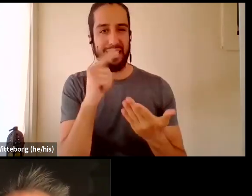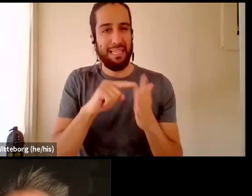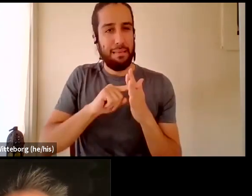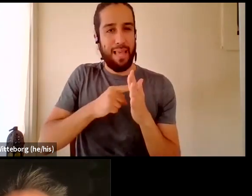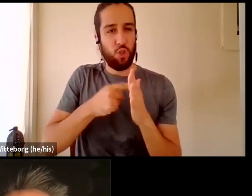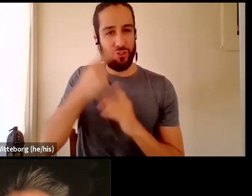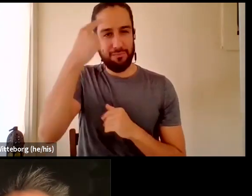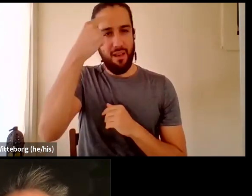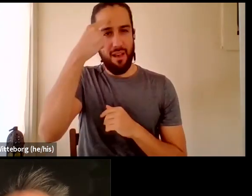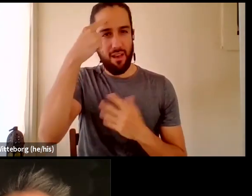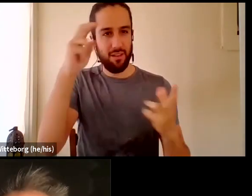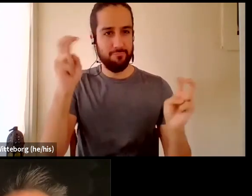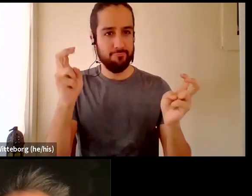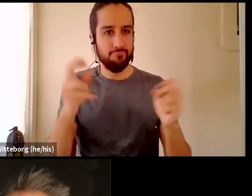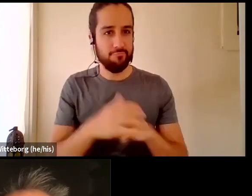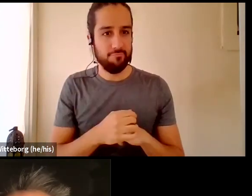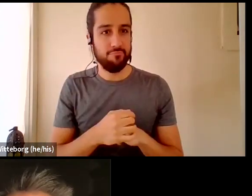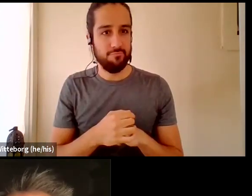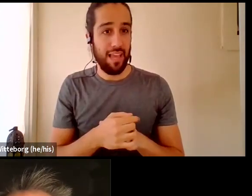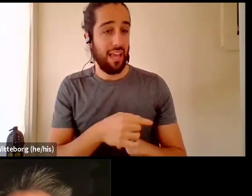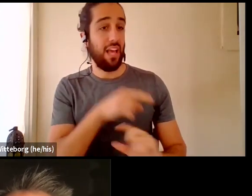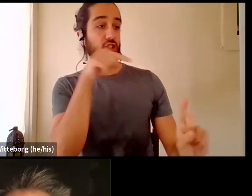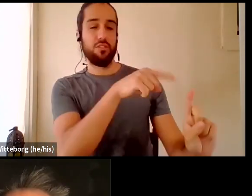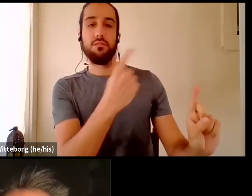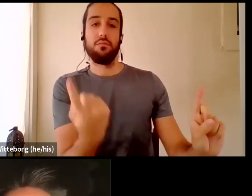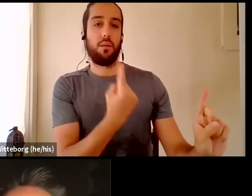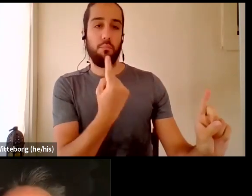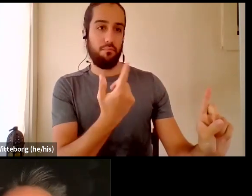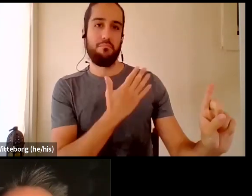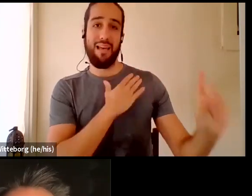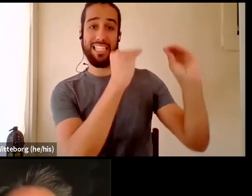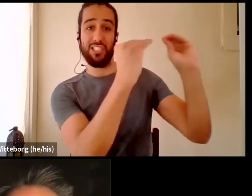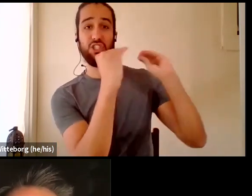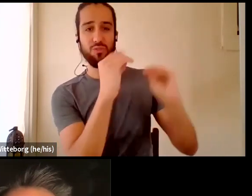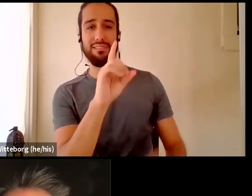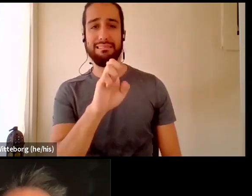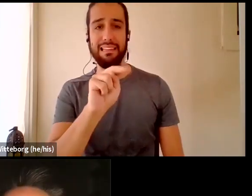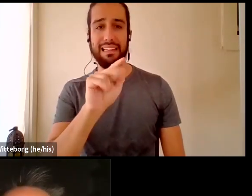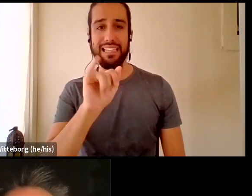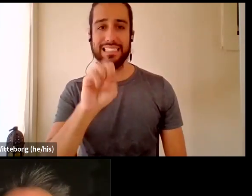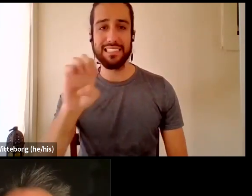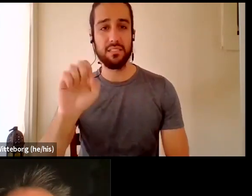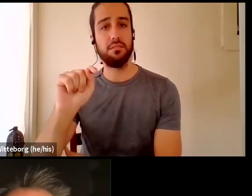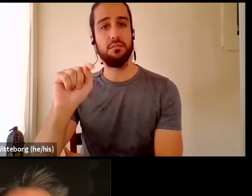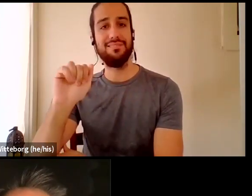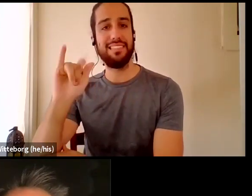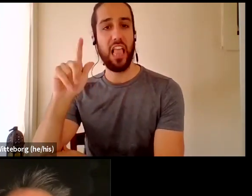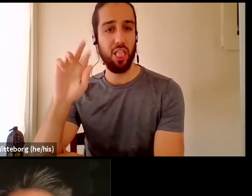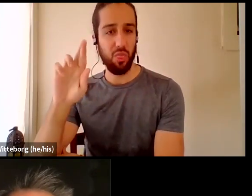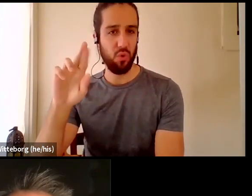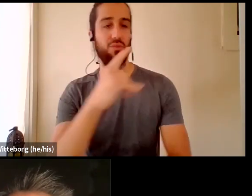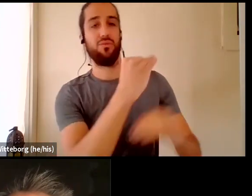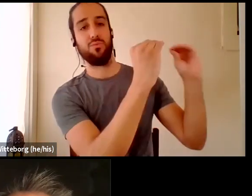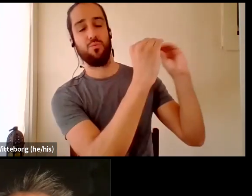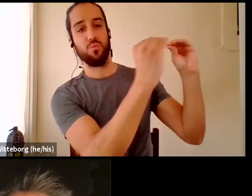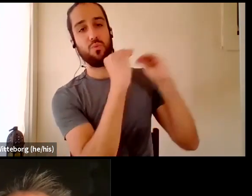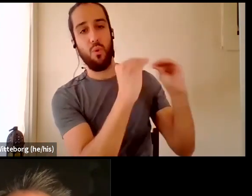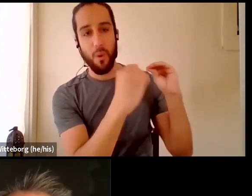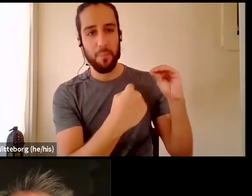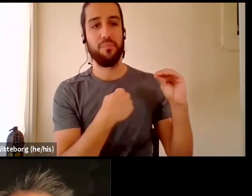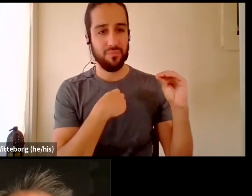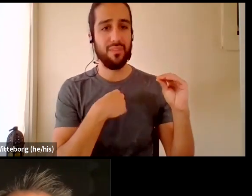she continues to be just somebody I think about all the time. One of my teachers, Denise Taylor, who really taught me